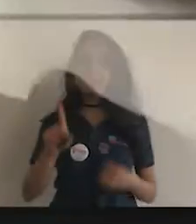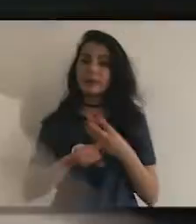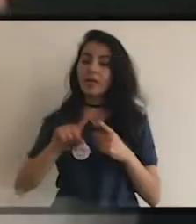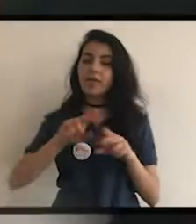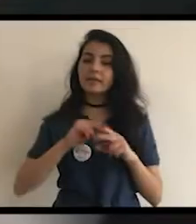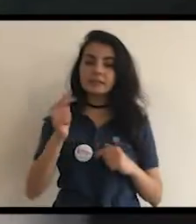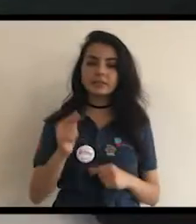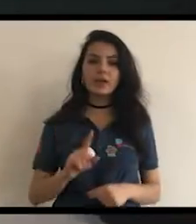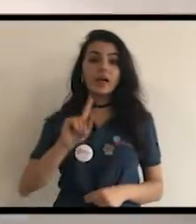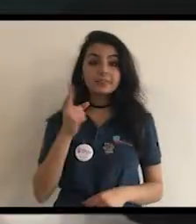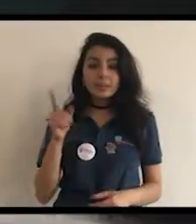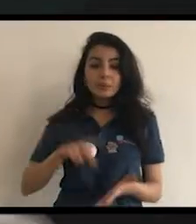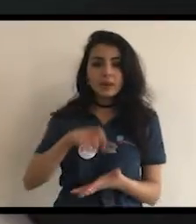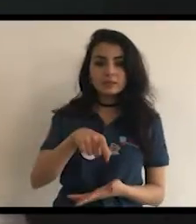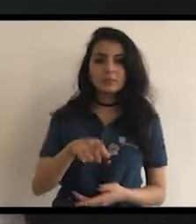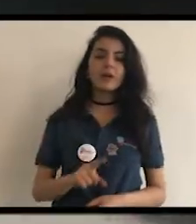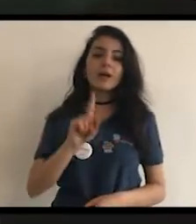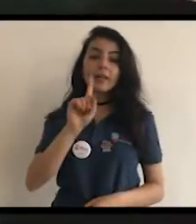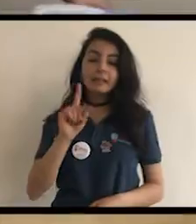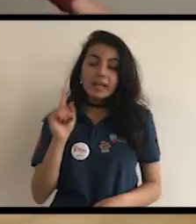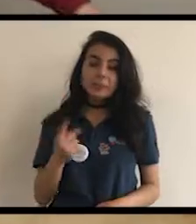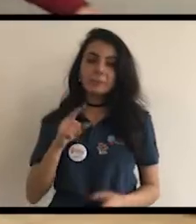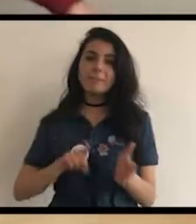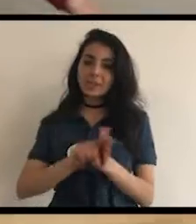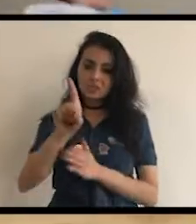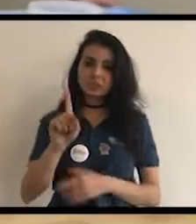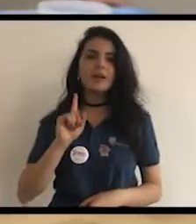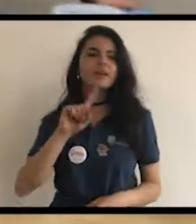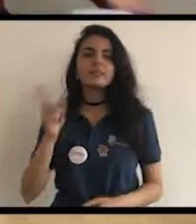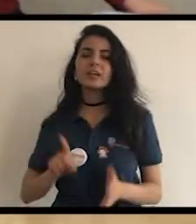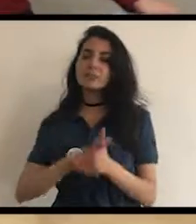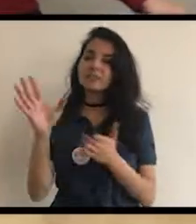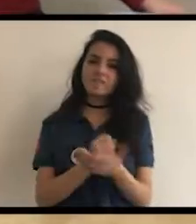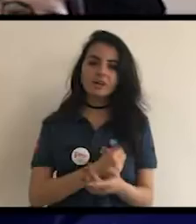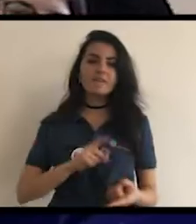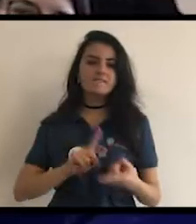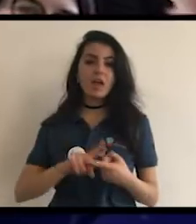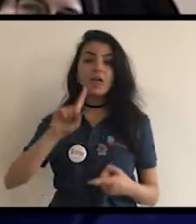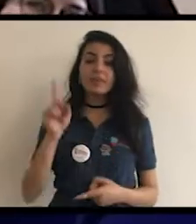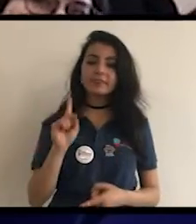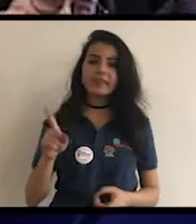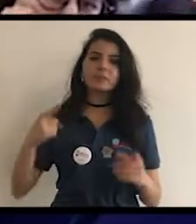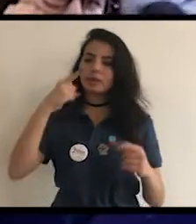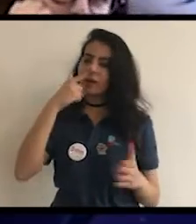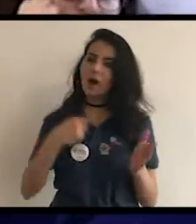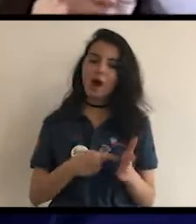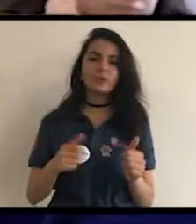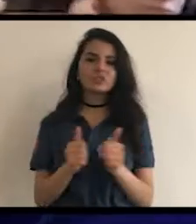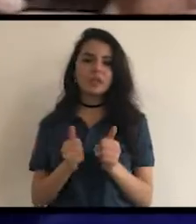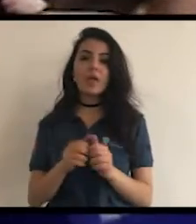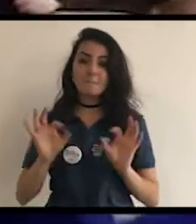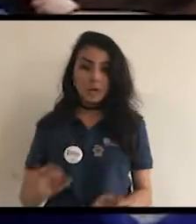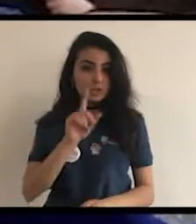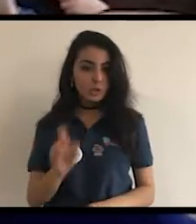What if an impact begins with a single step, a single accomplishment, a single victory, or even